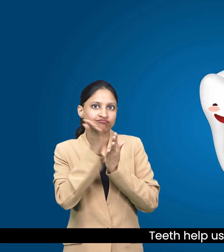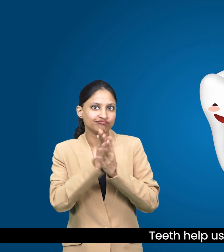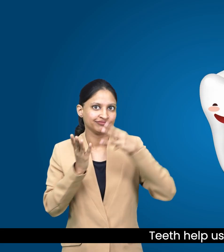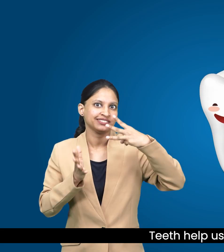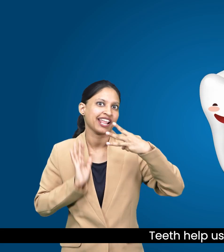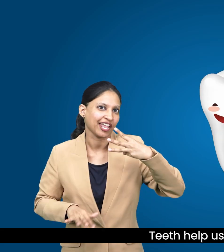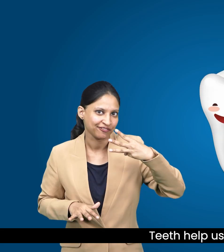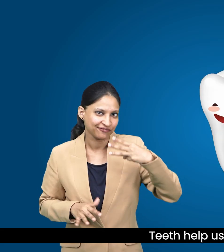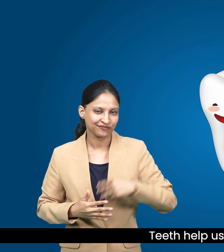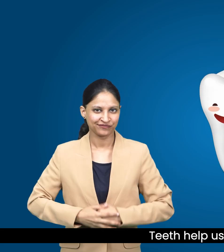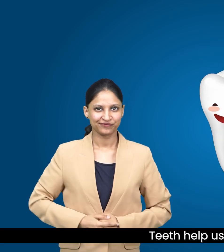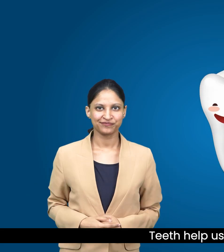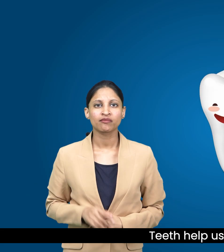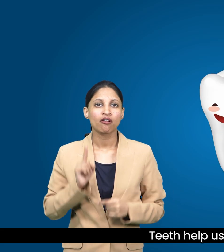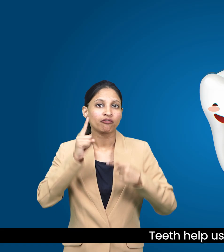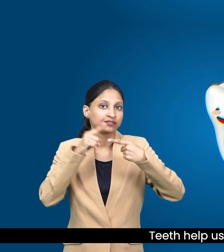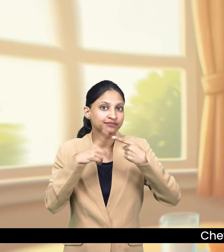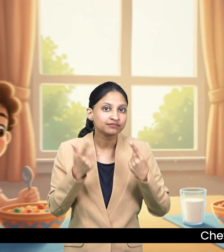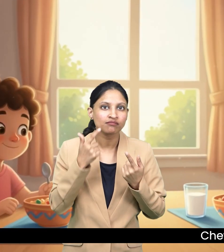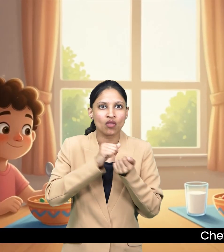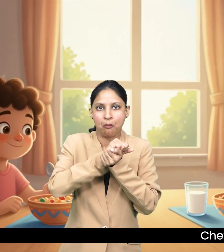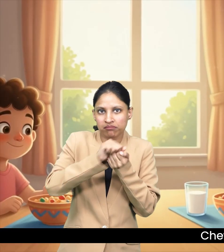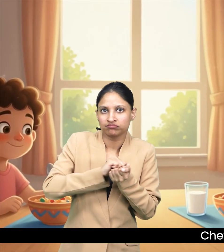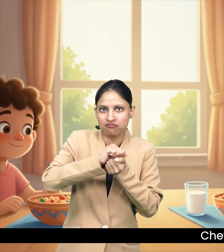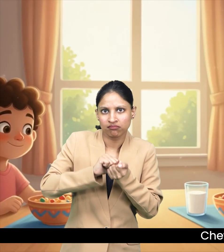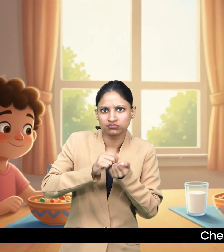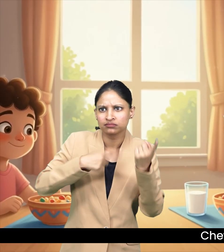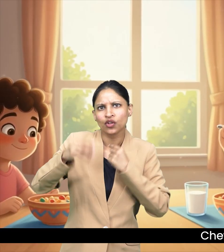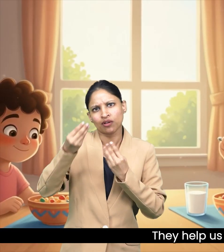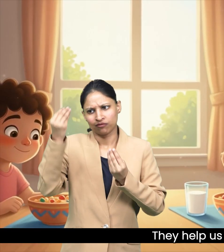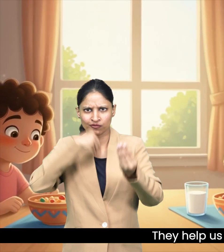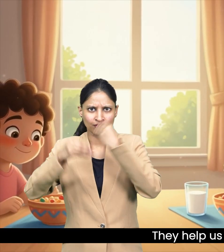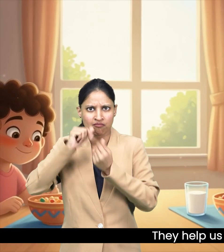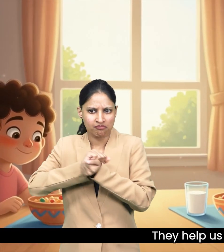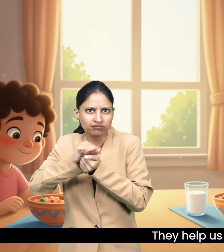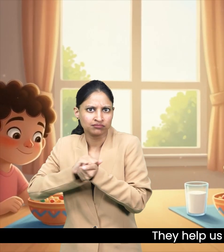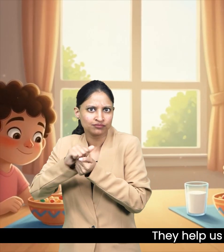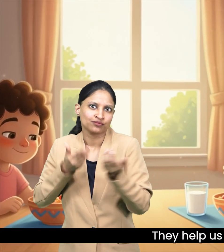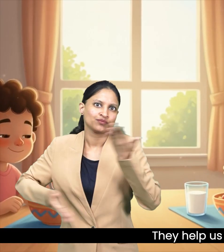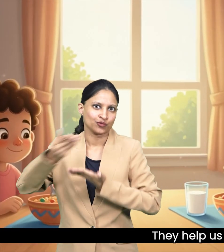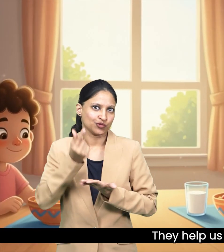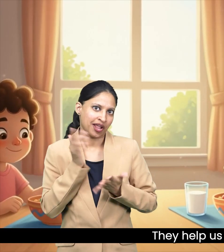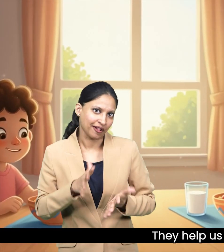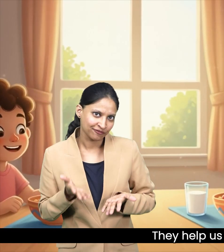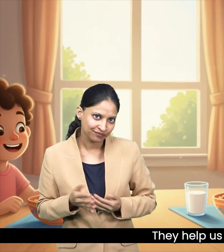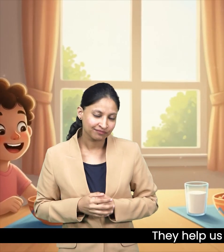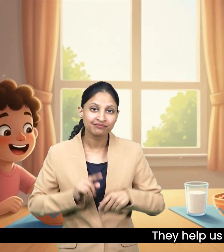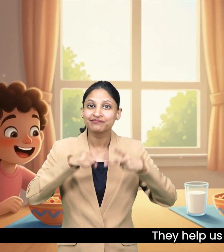Teeth help us in 3 ways. Chewing. They help us grind the food.